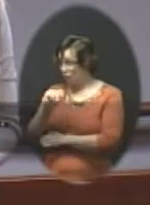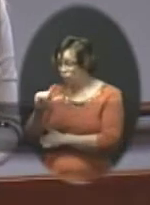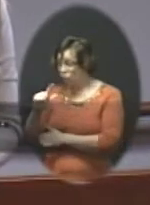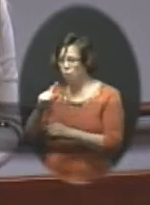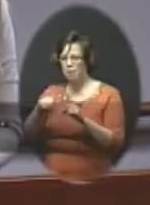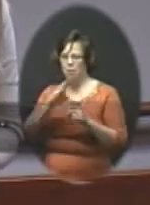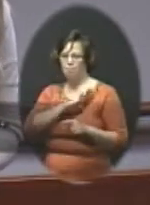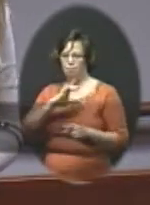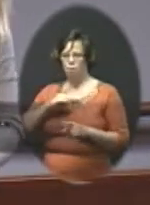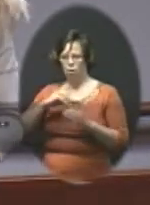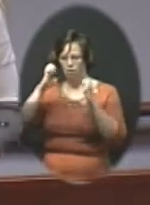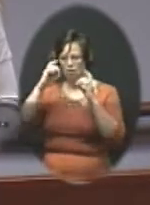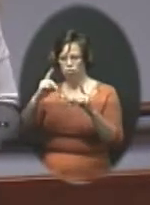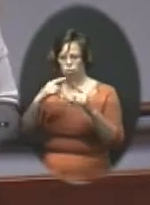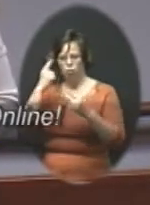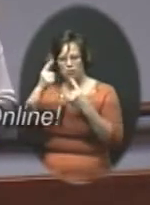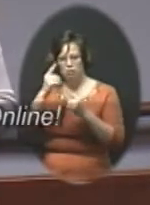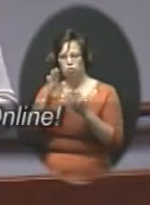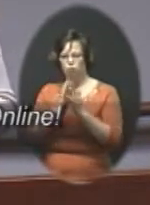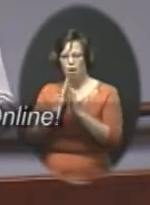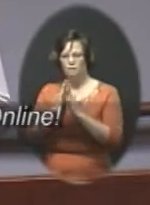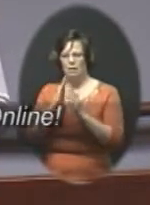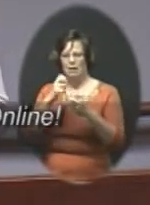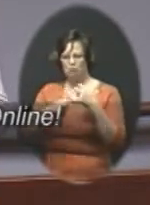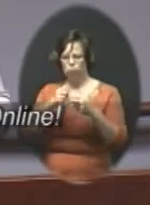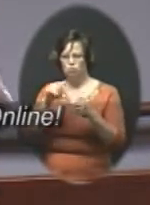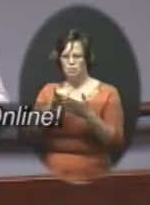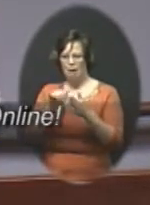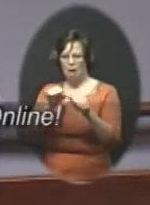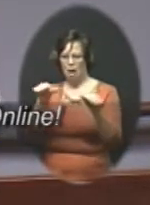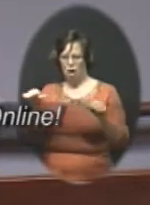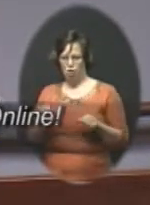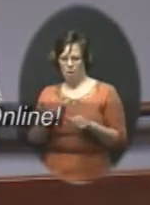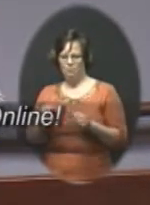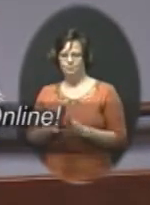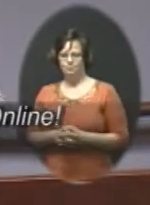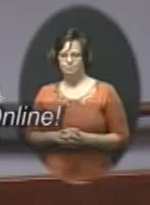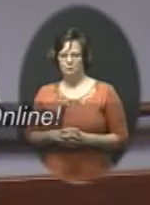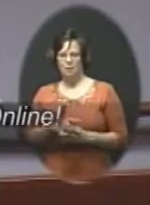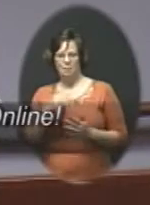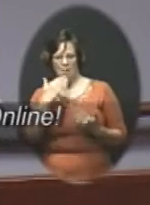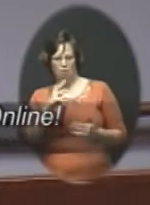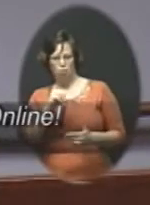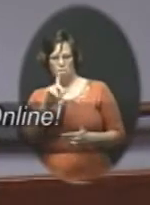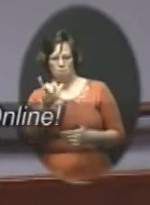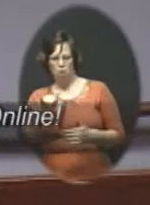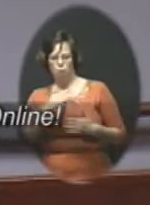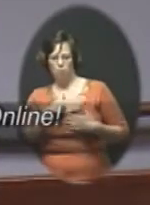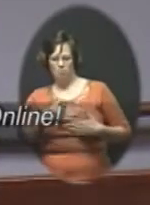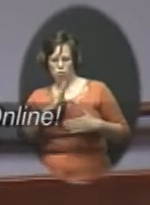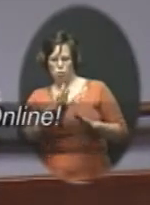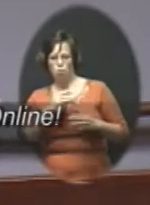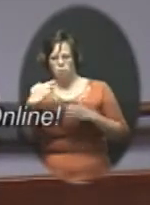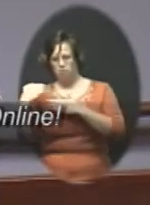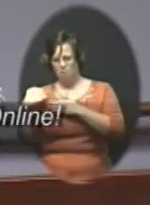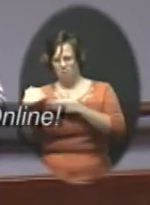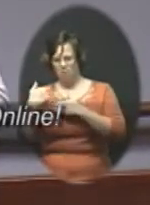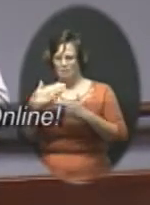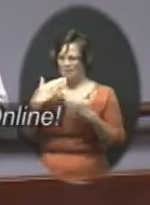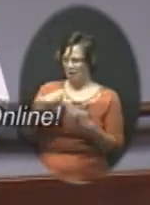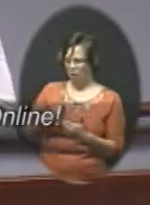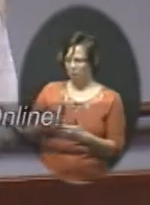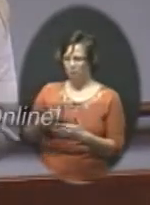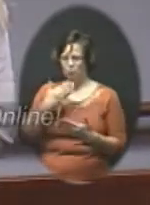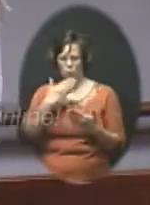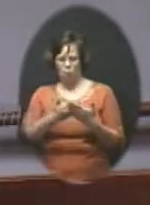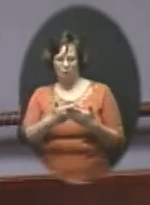to consider the traffic issues in this area. Molly, thank you very much. We appreciate your responsibility. Thank you. Well